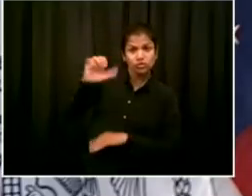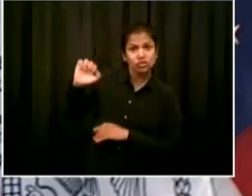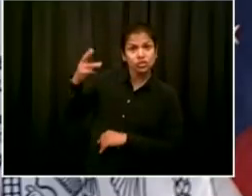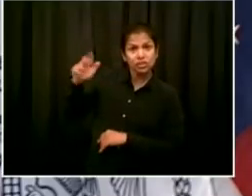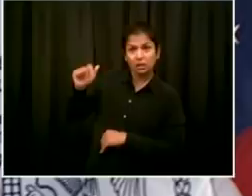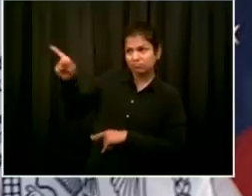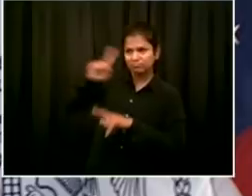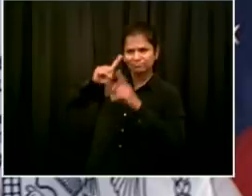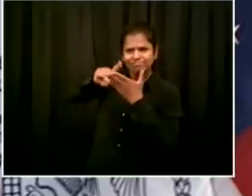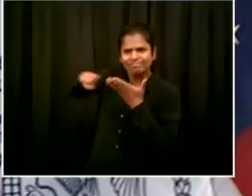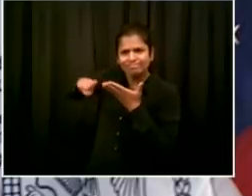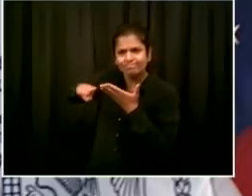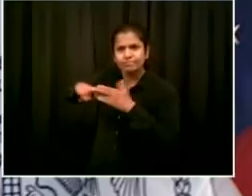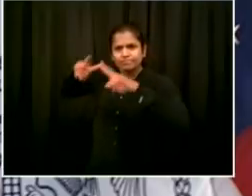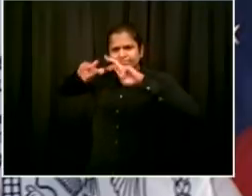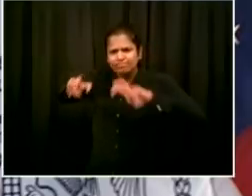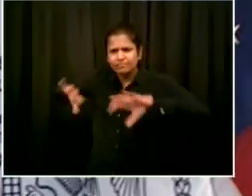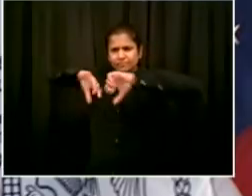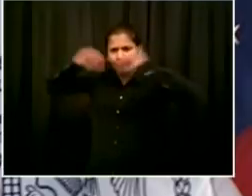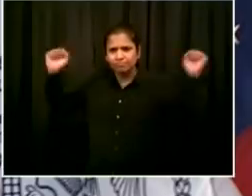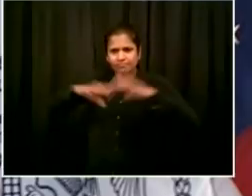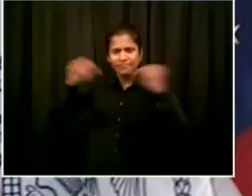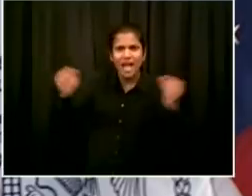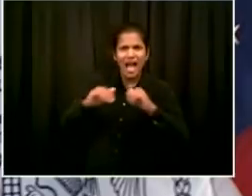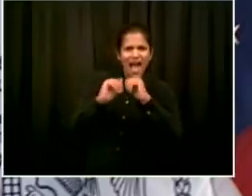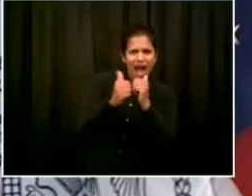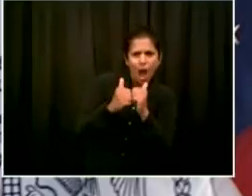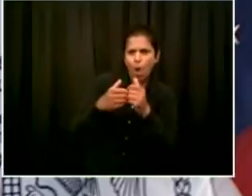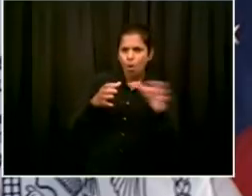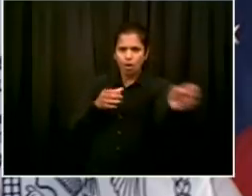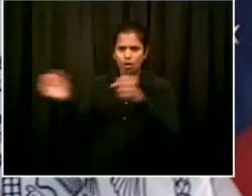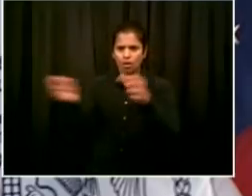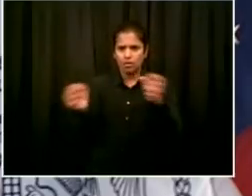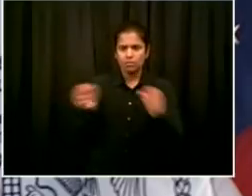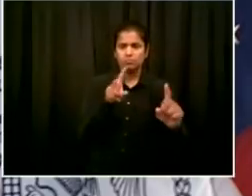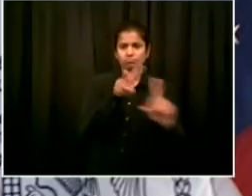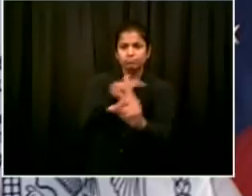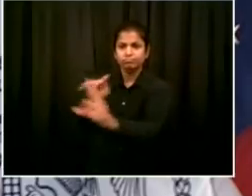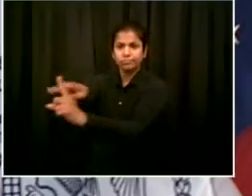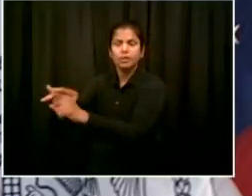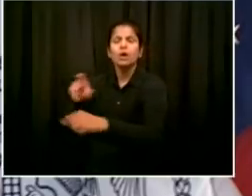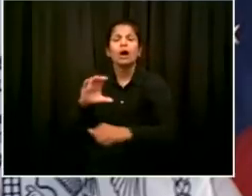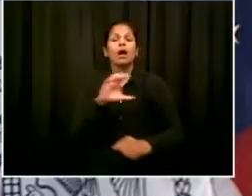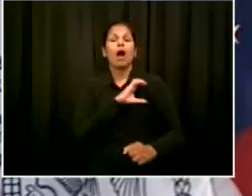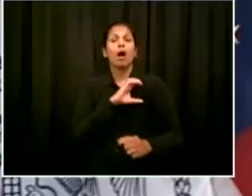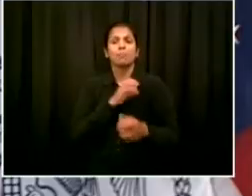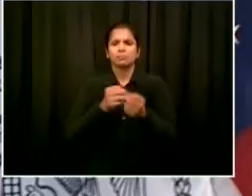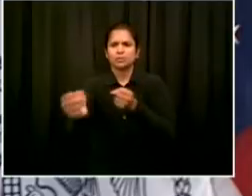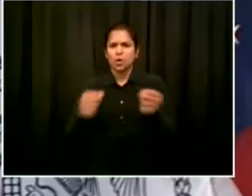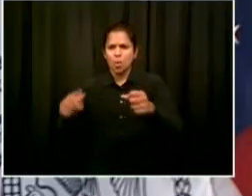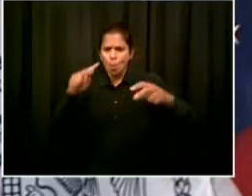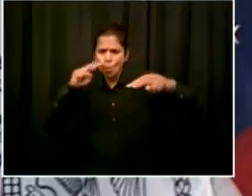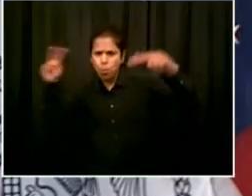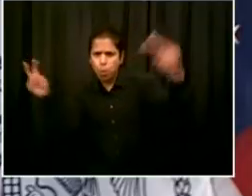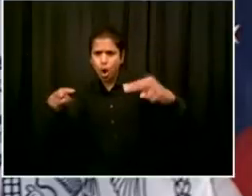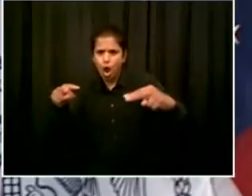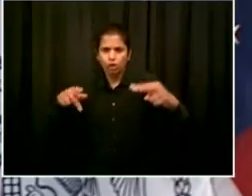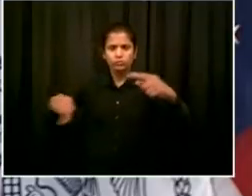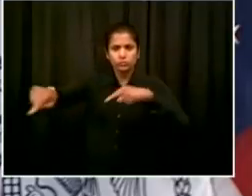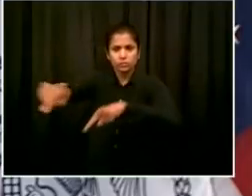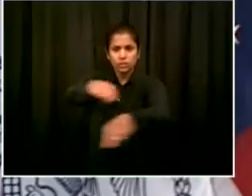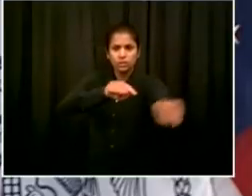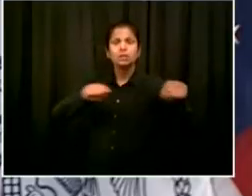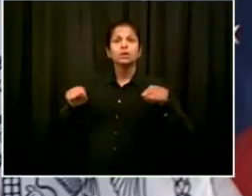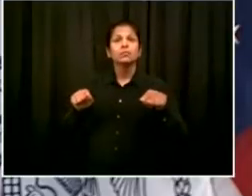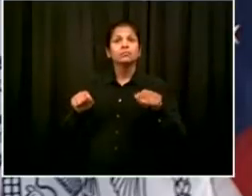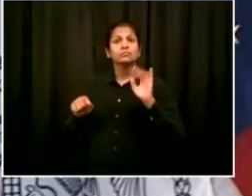crime. And there's no doubt in my mind he will succeed and the NYPD will succeed. Next, we have Rich from WCBS